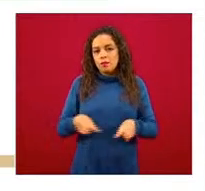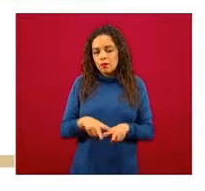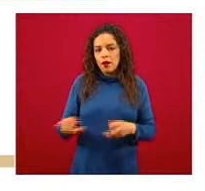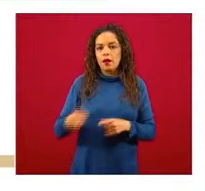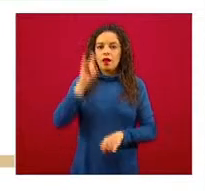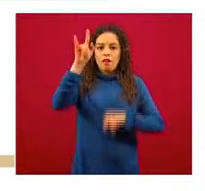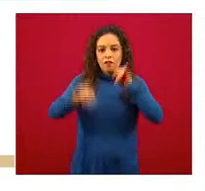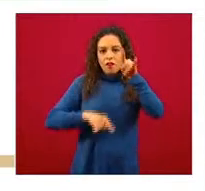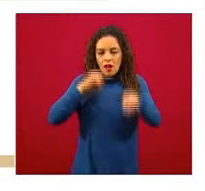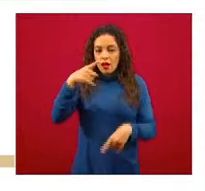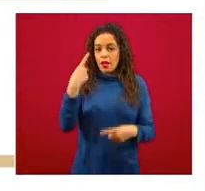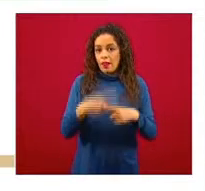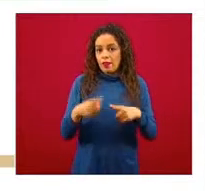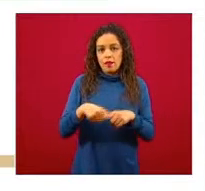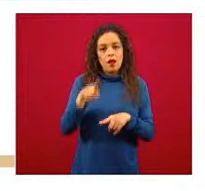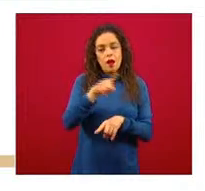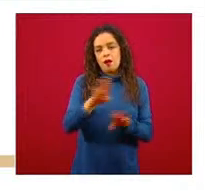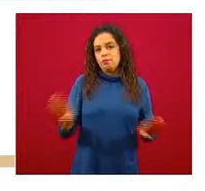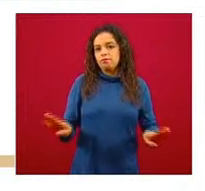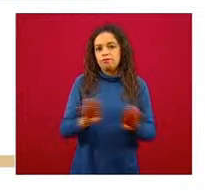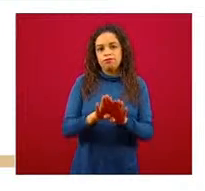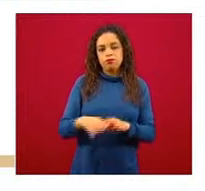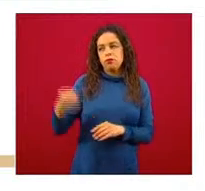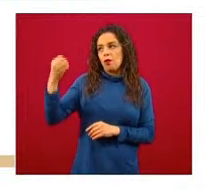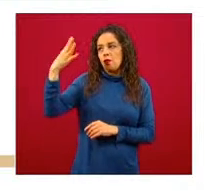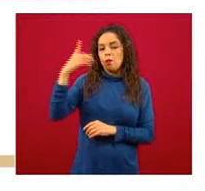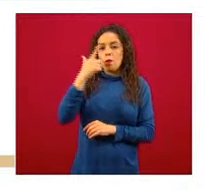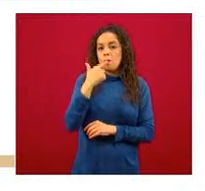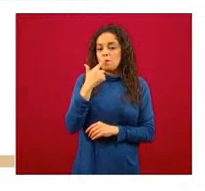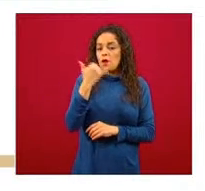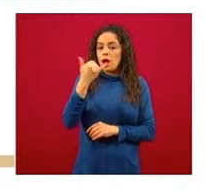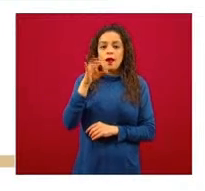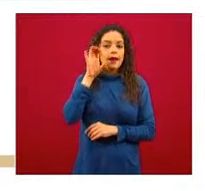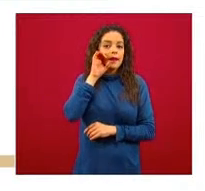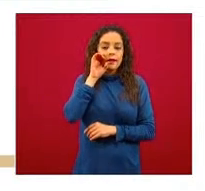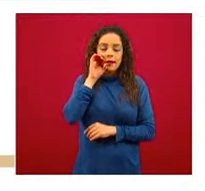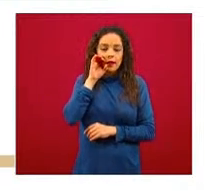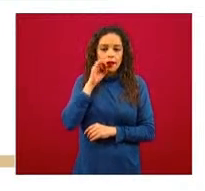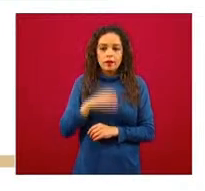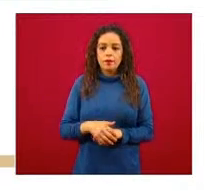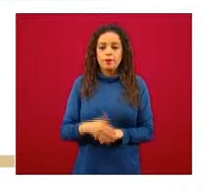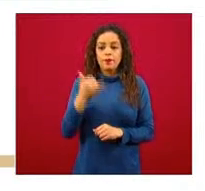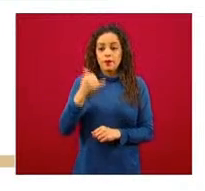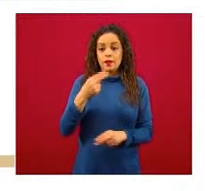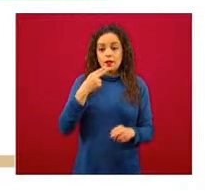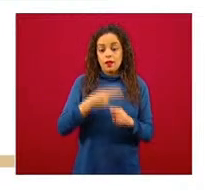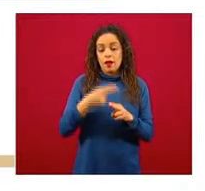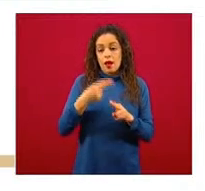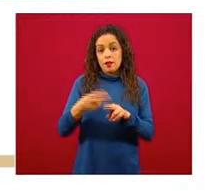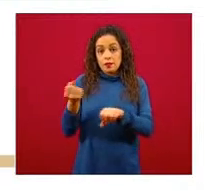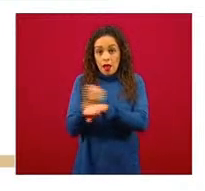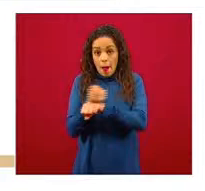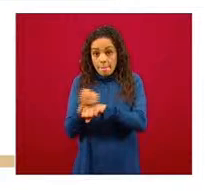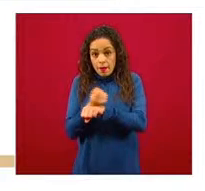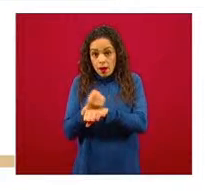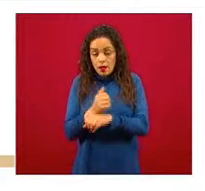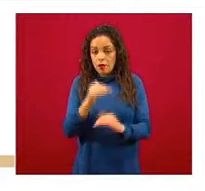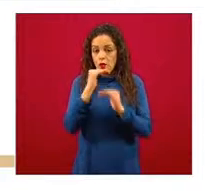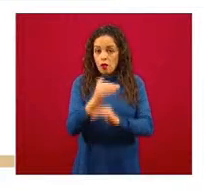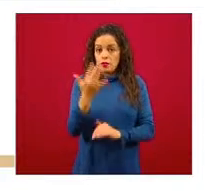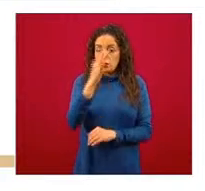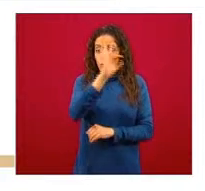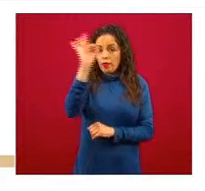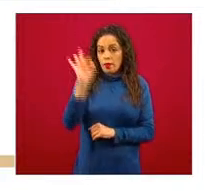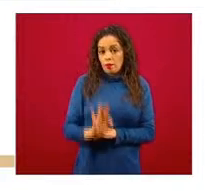concerts, amusement parks. They will remain closed in the red and orange